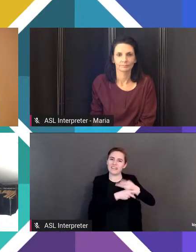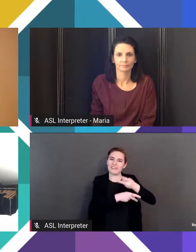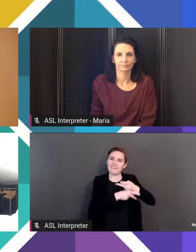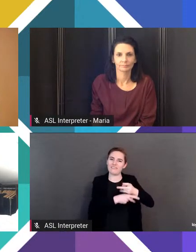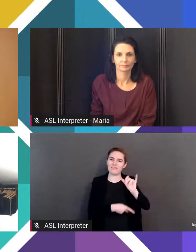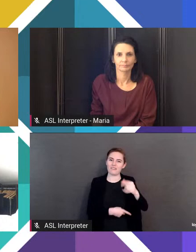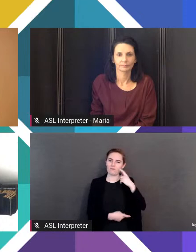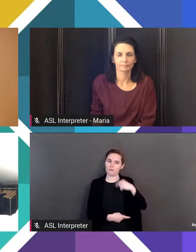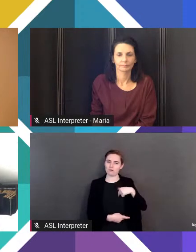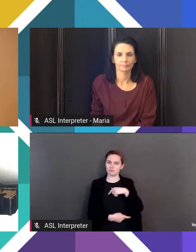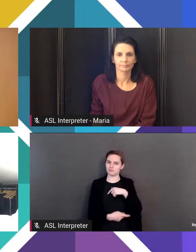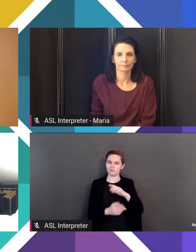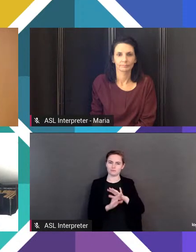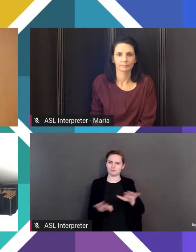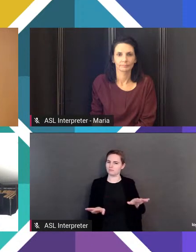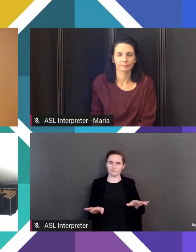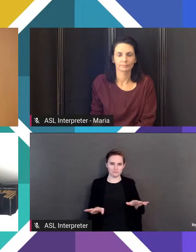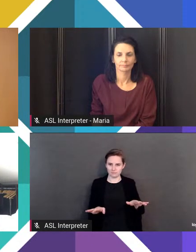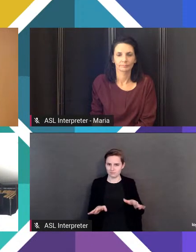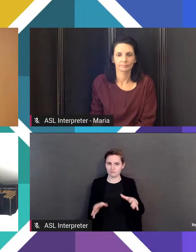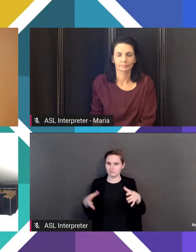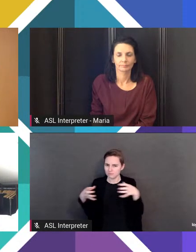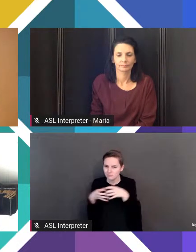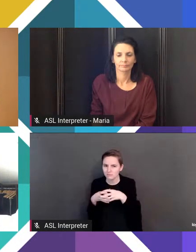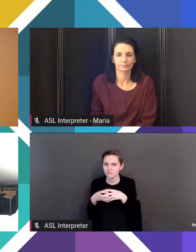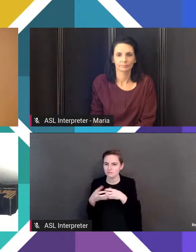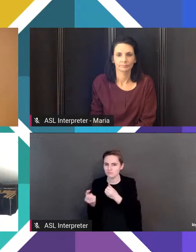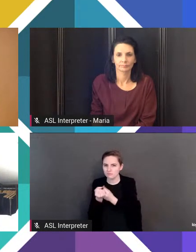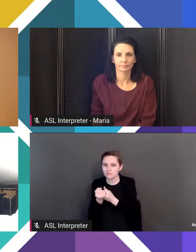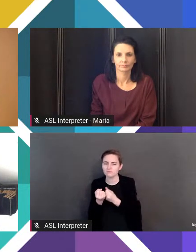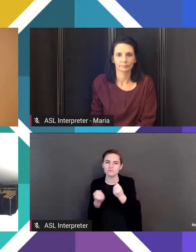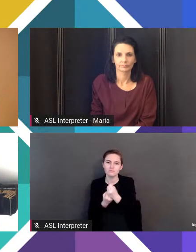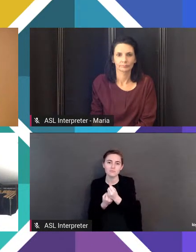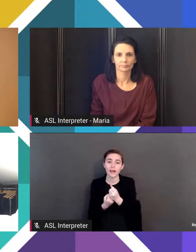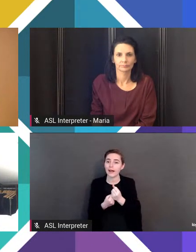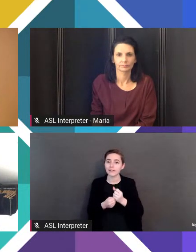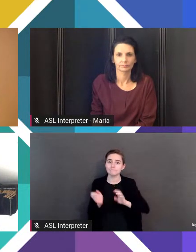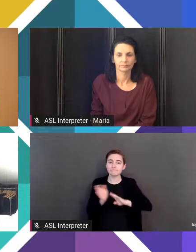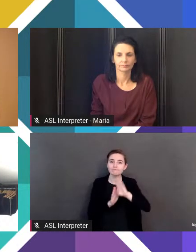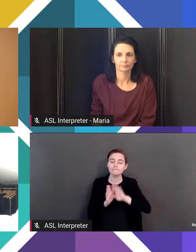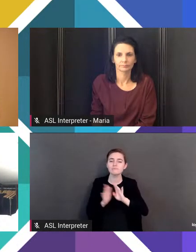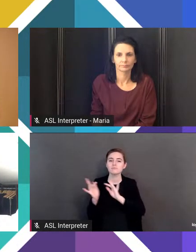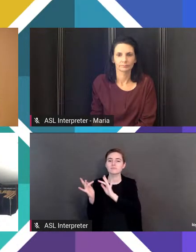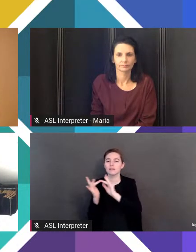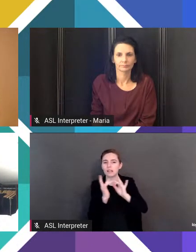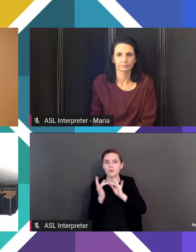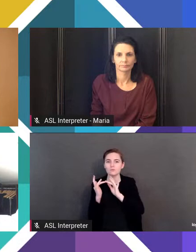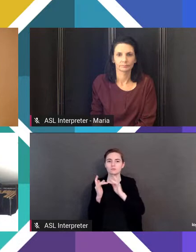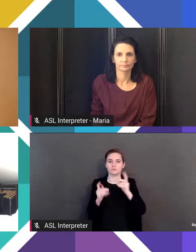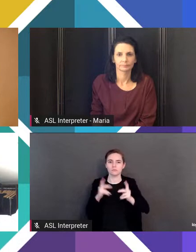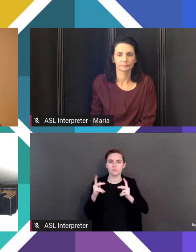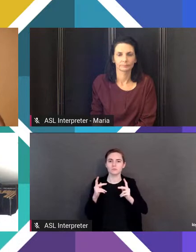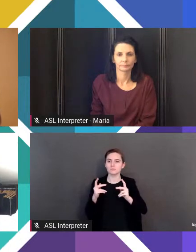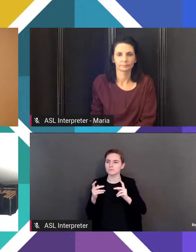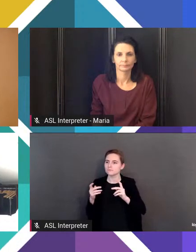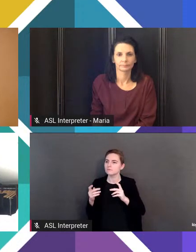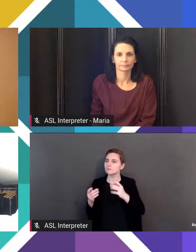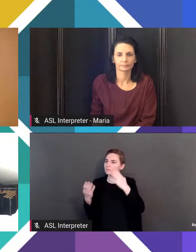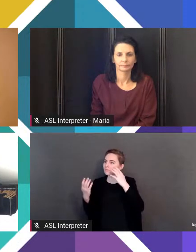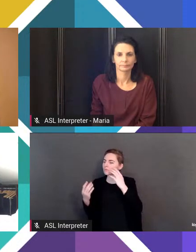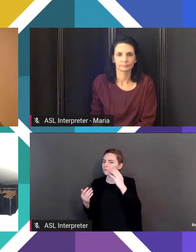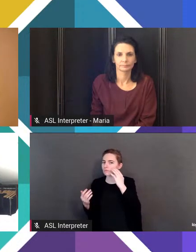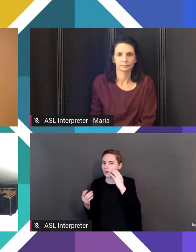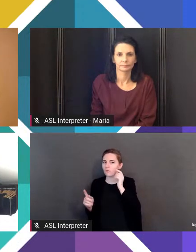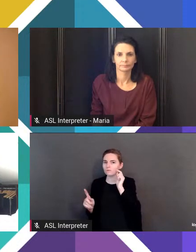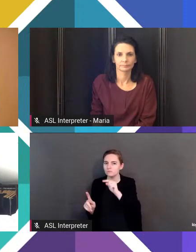that like, and just building networks and, you know, like that's